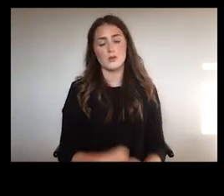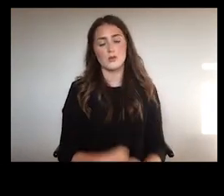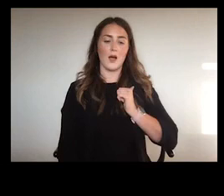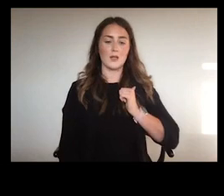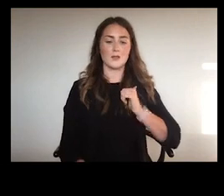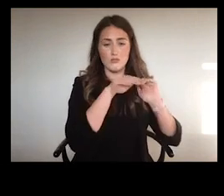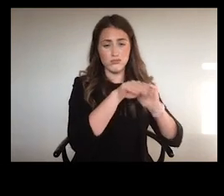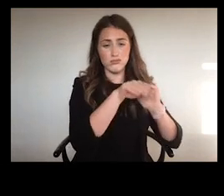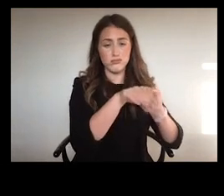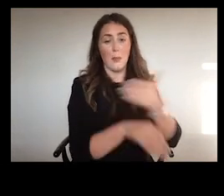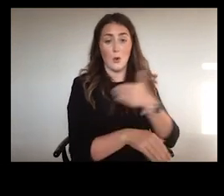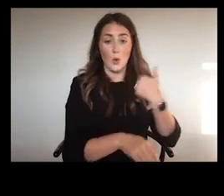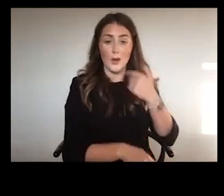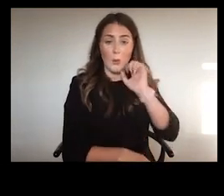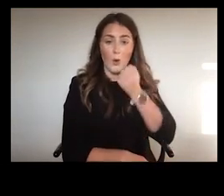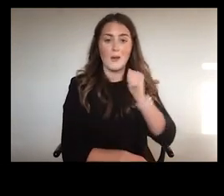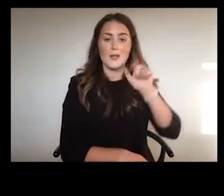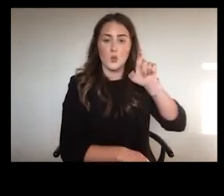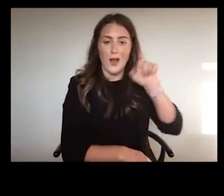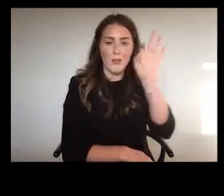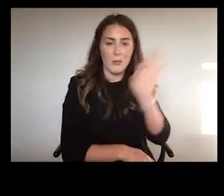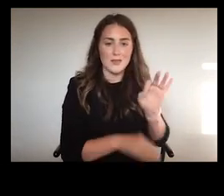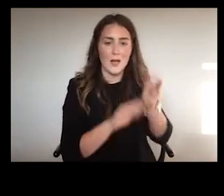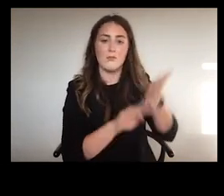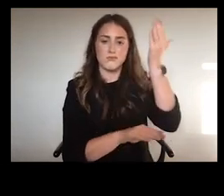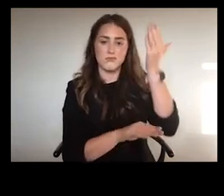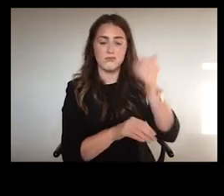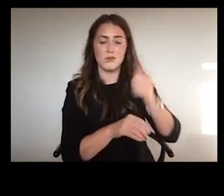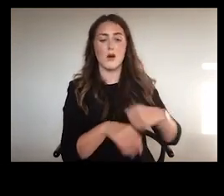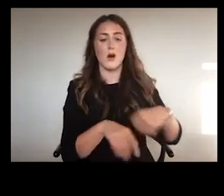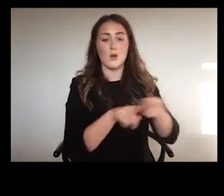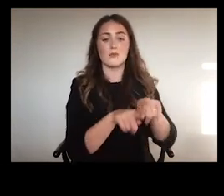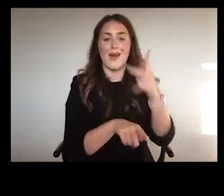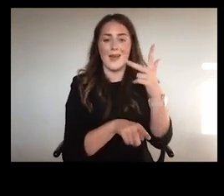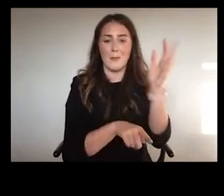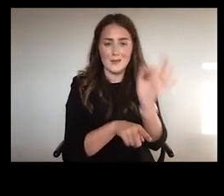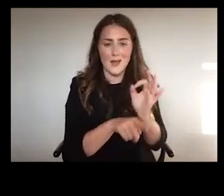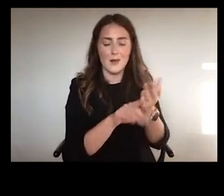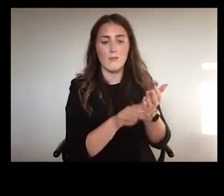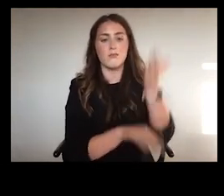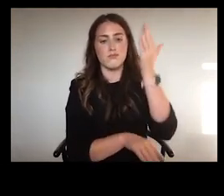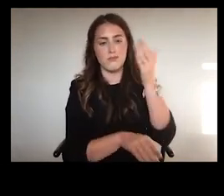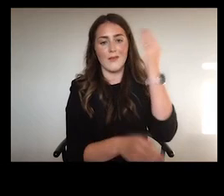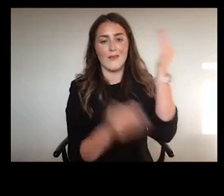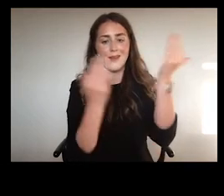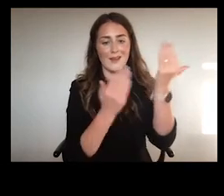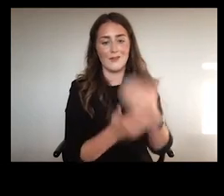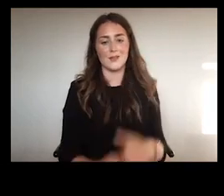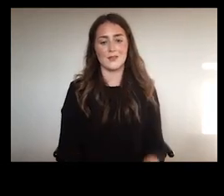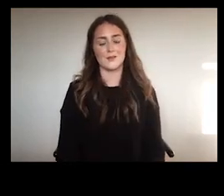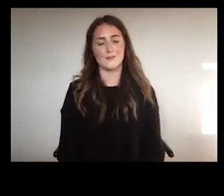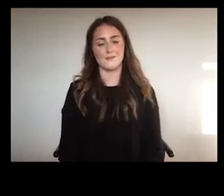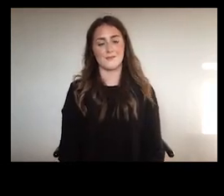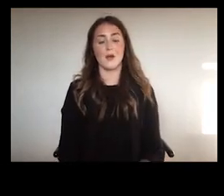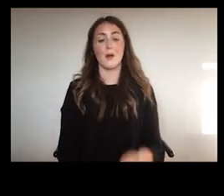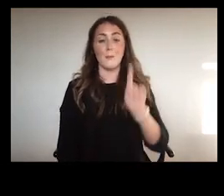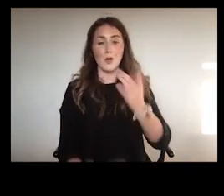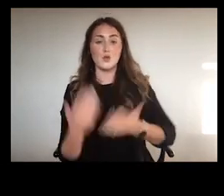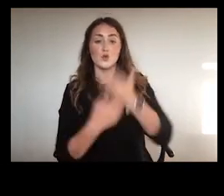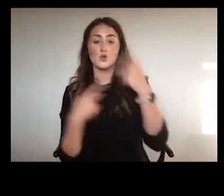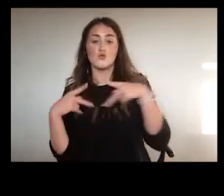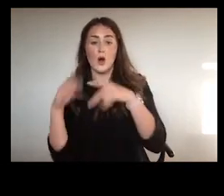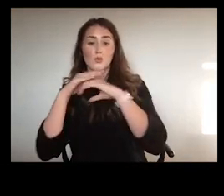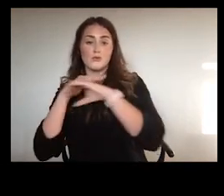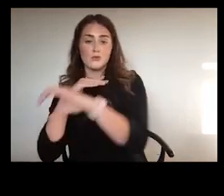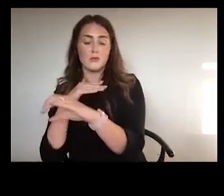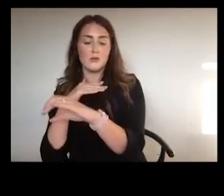experienced. We predict the traffic would be nearly 12% higher in the morning peak and nearly 28% higher in the evening peak if the project were